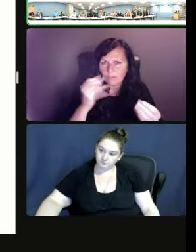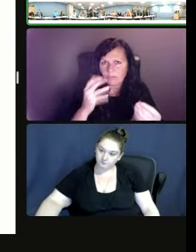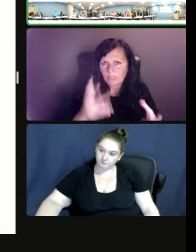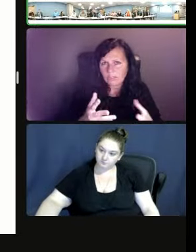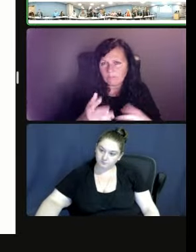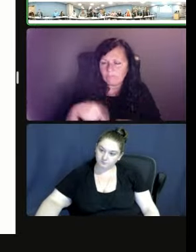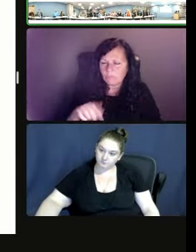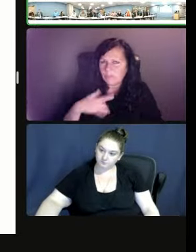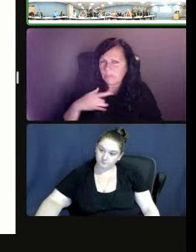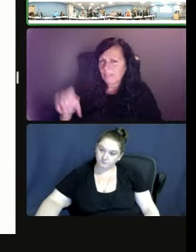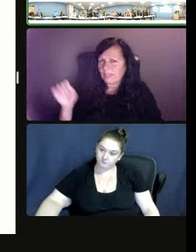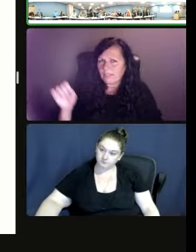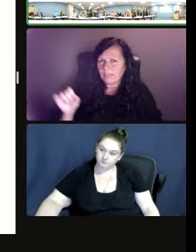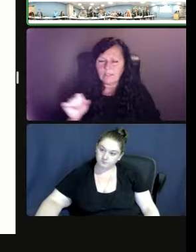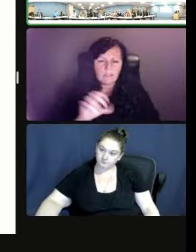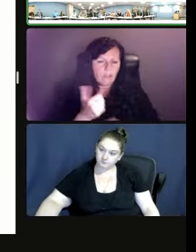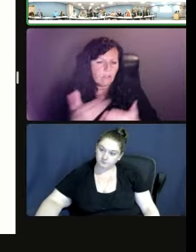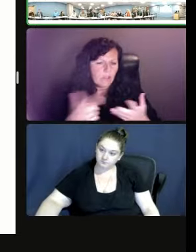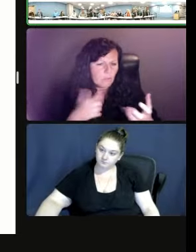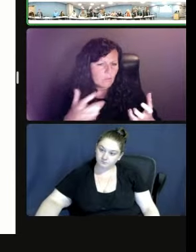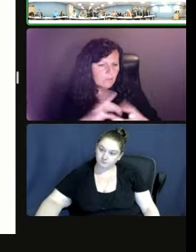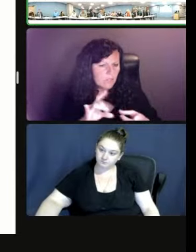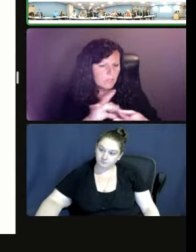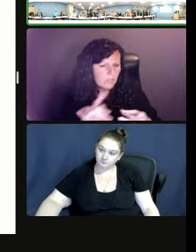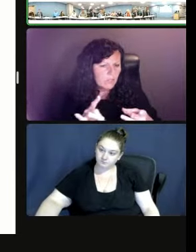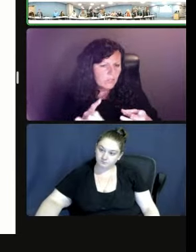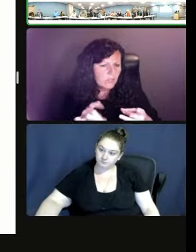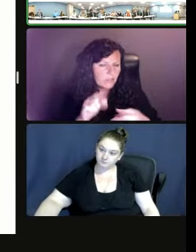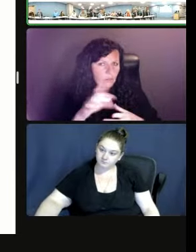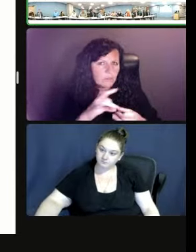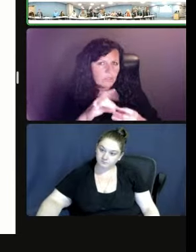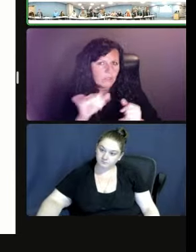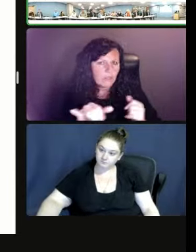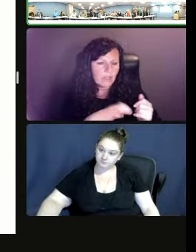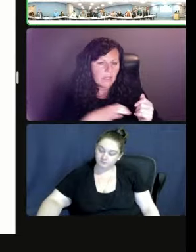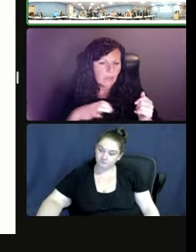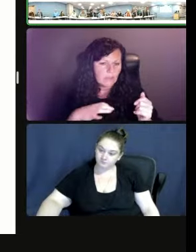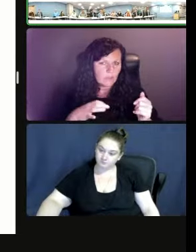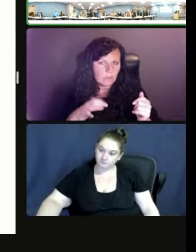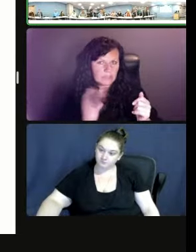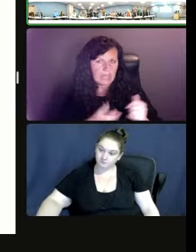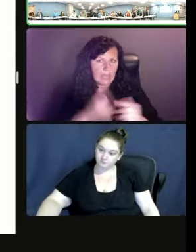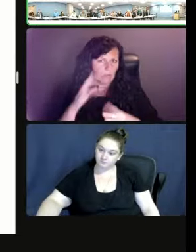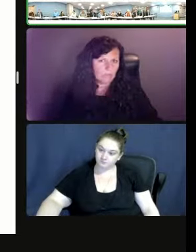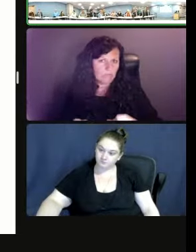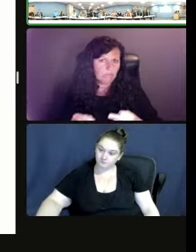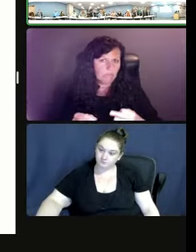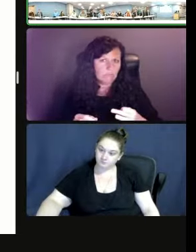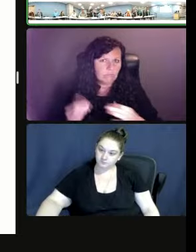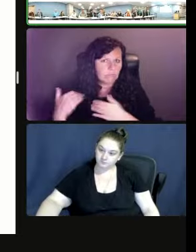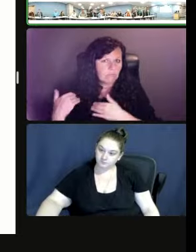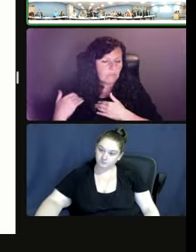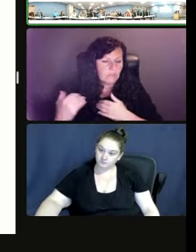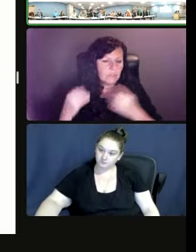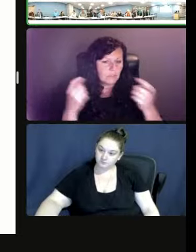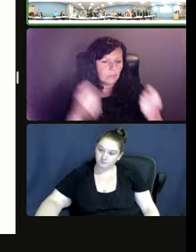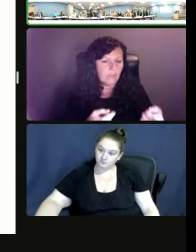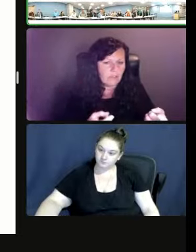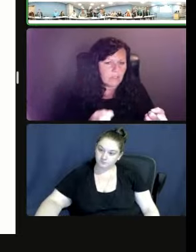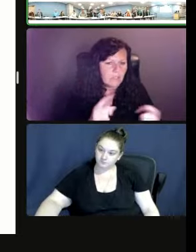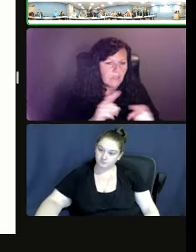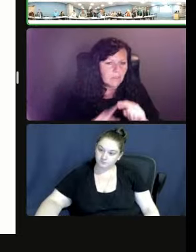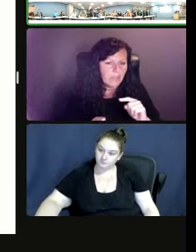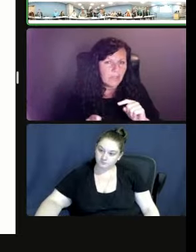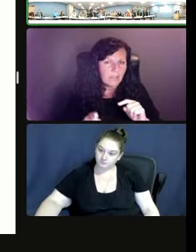Because the other thing I wanted to mention is, you know, you say that council, it's up to us to provide, to dictate this, but this is the only